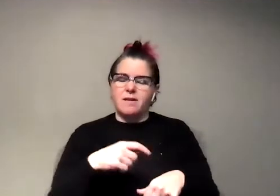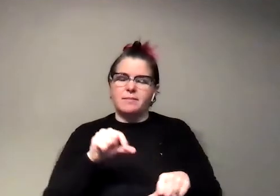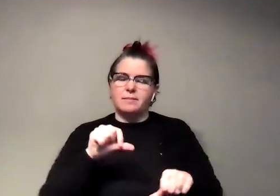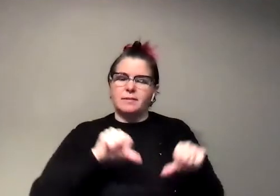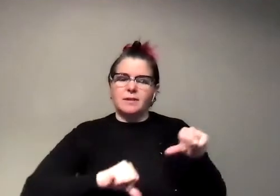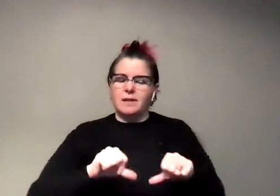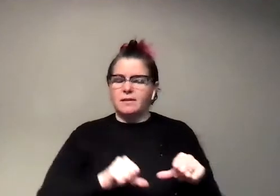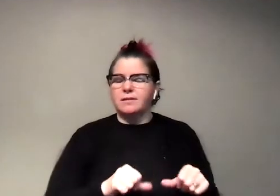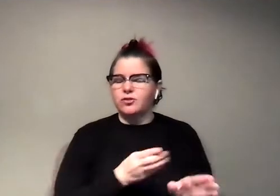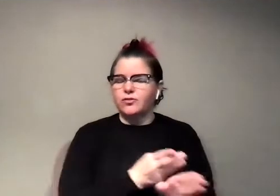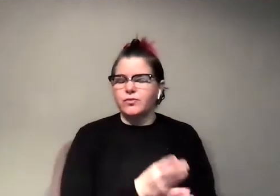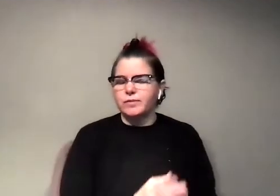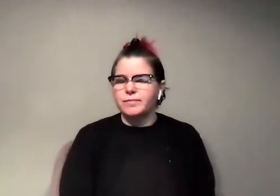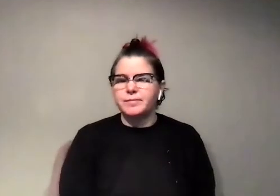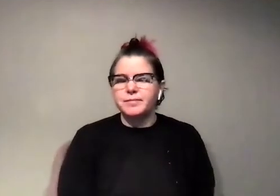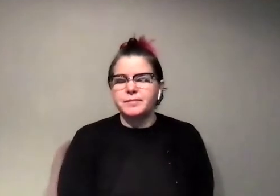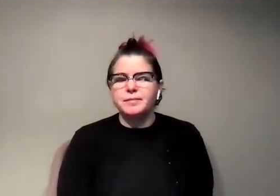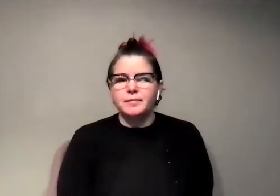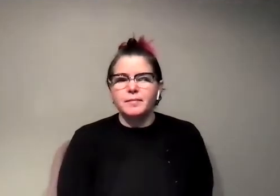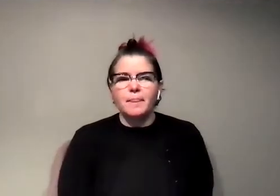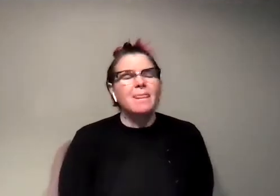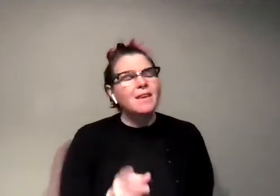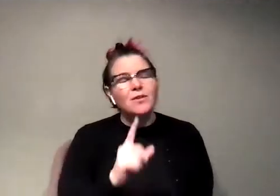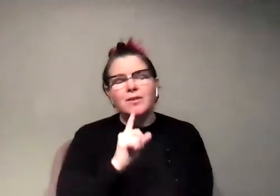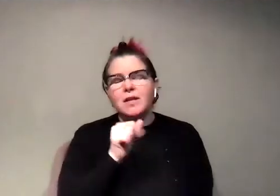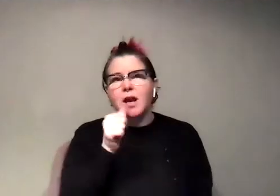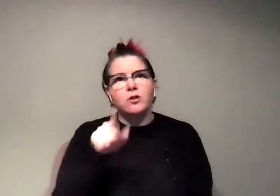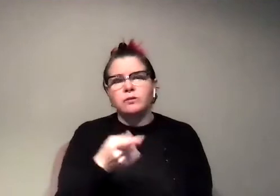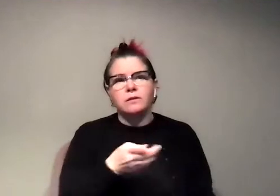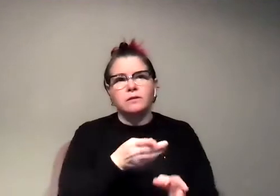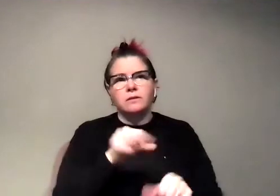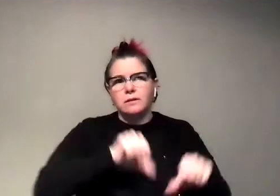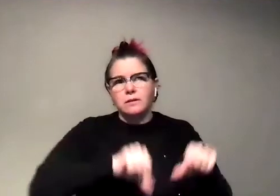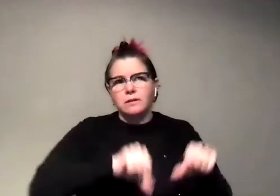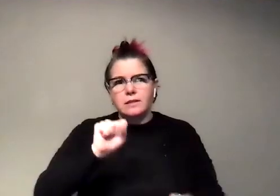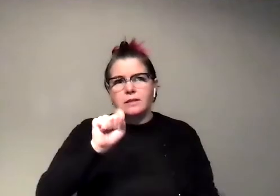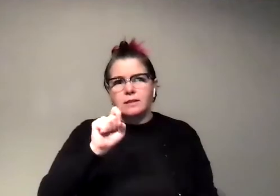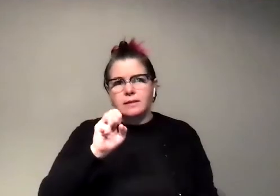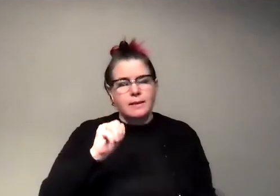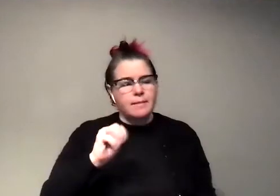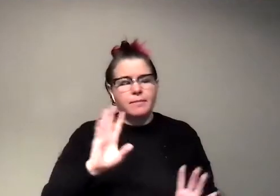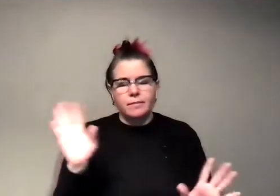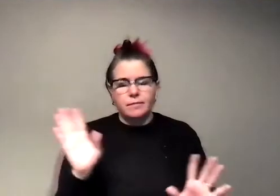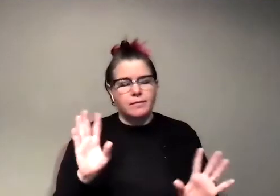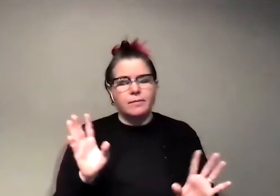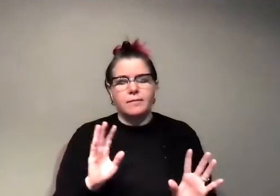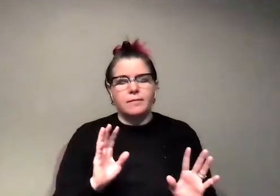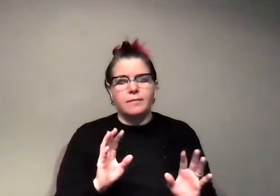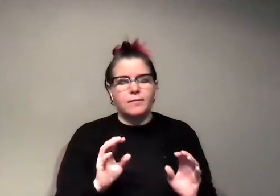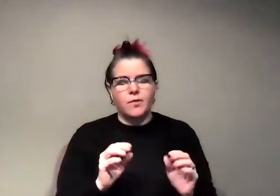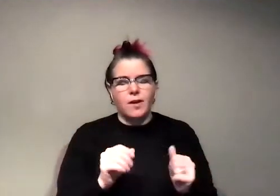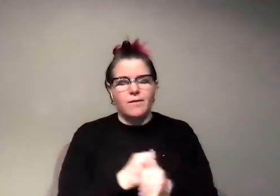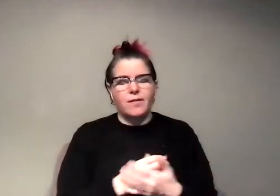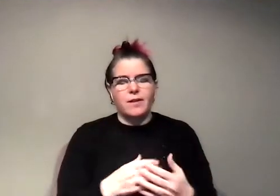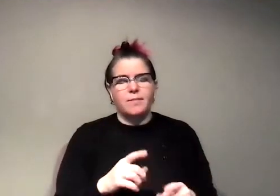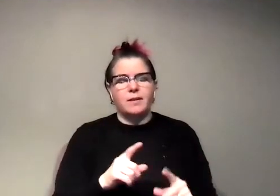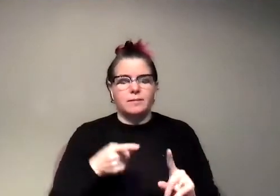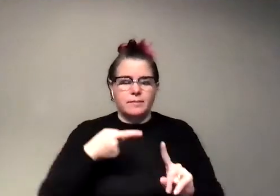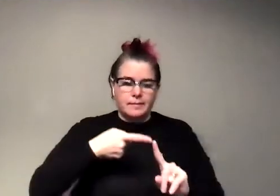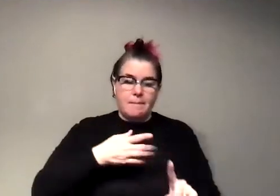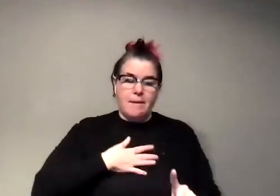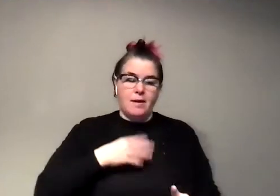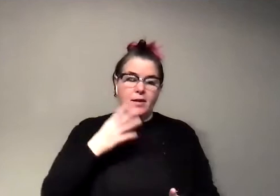having a career. And I mean that extends beyond STEM careers as well, but I think it's specifically, for my experience, I think